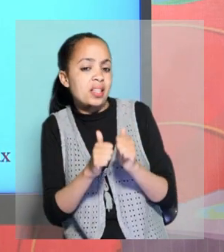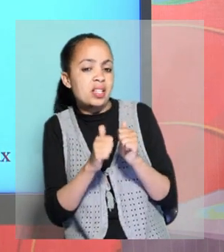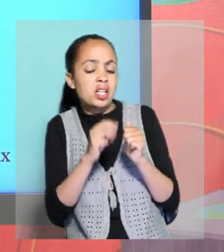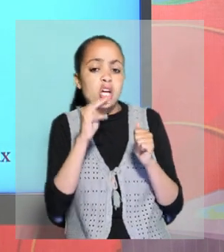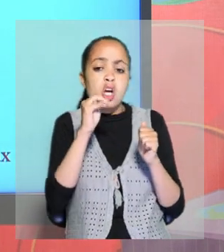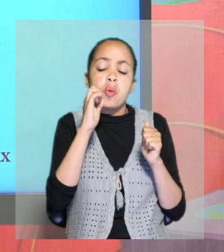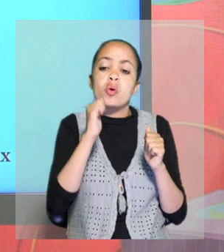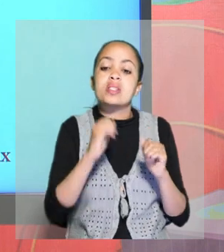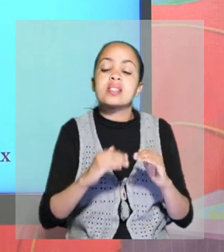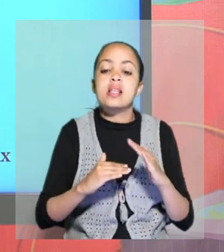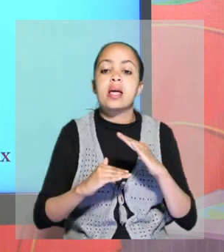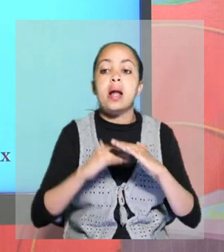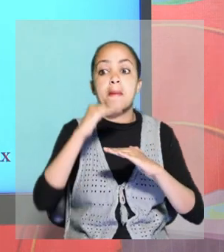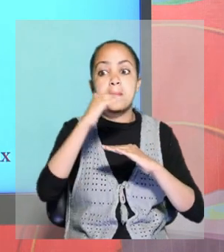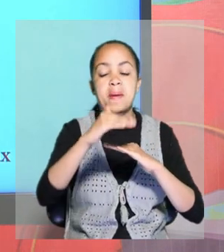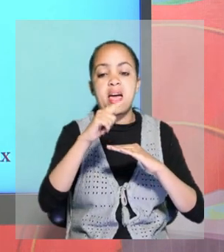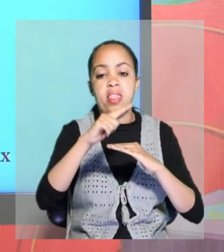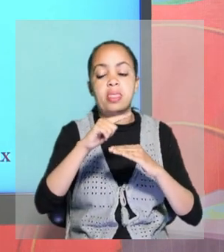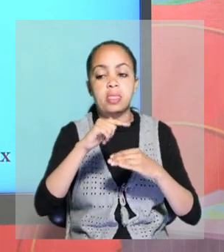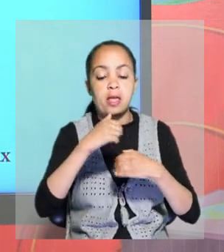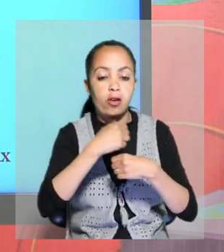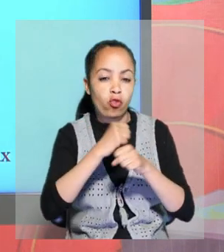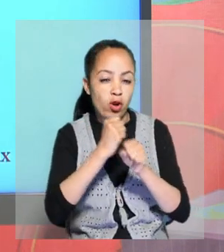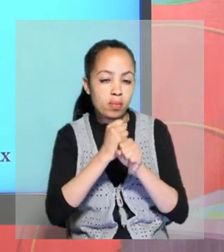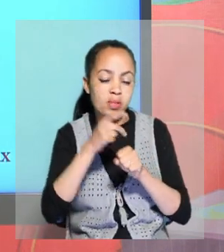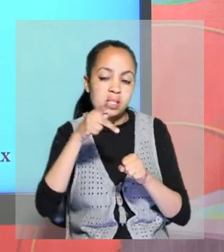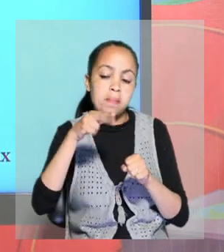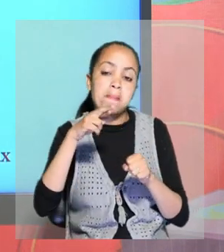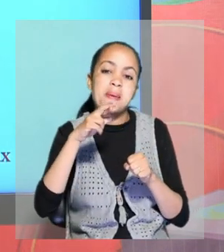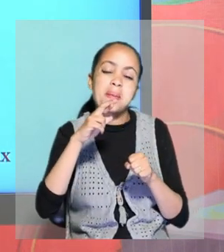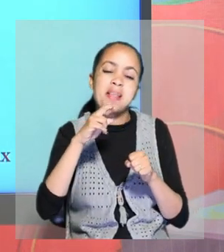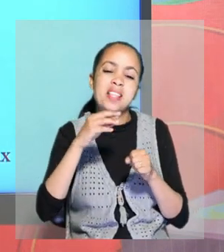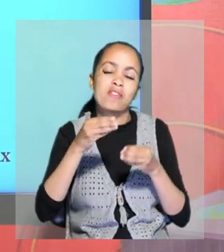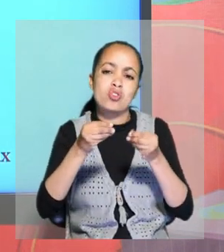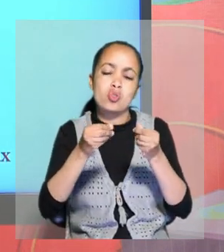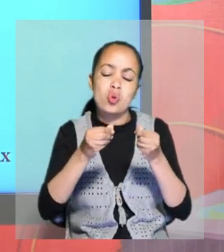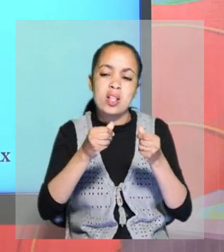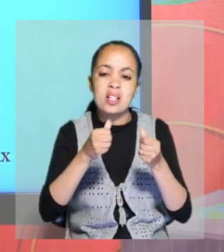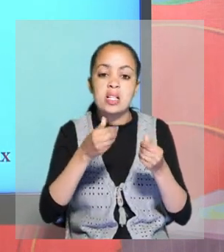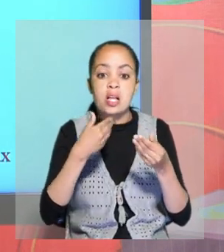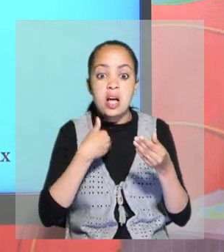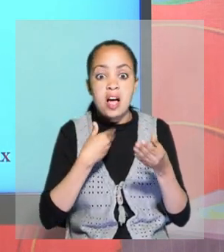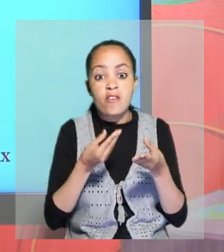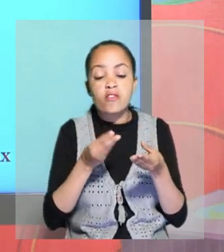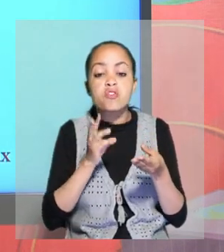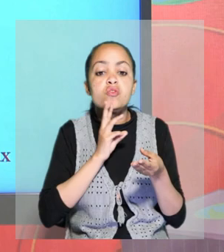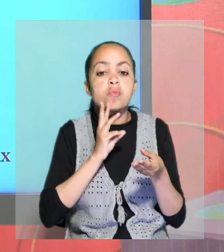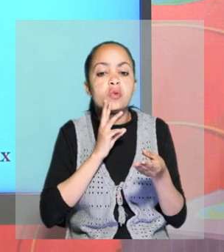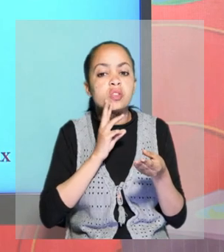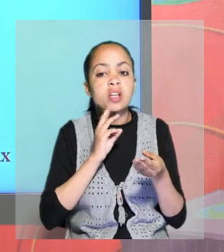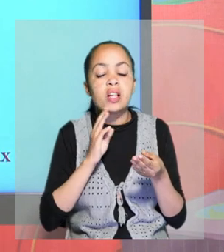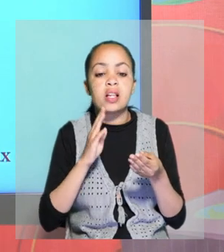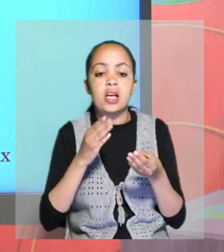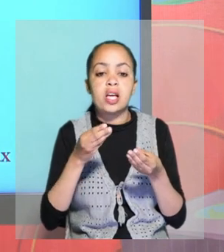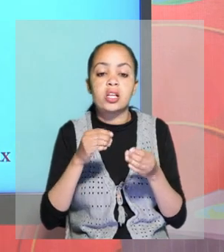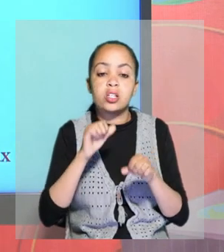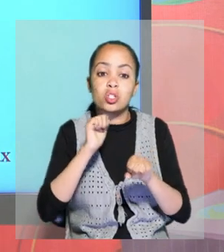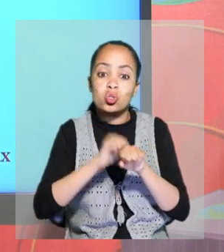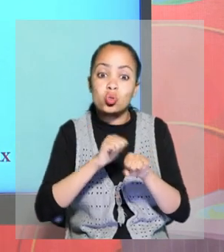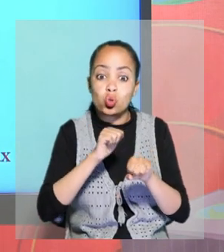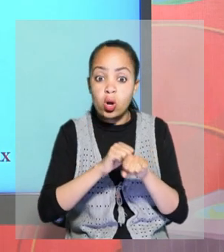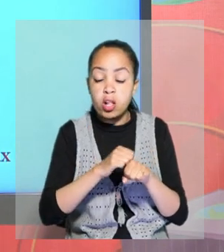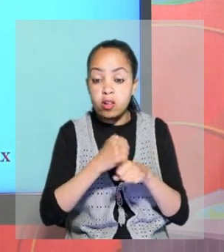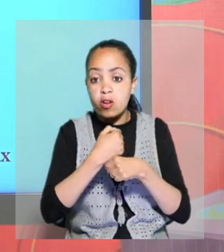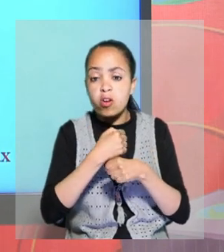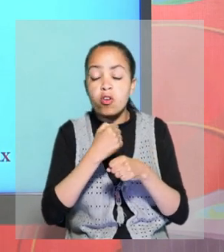moss become pass again, they form a primitive soil, they form another moisture, and again a bedrock of soil become formed